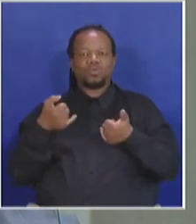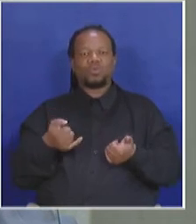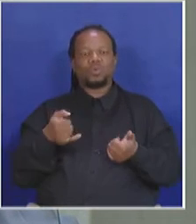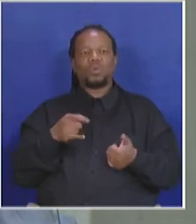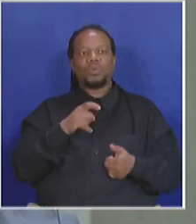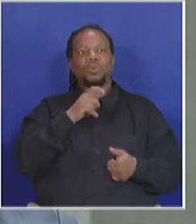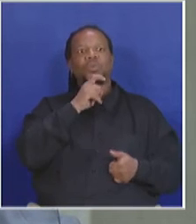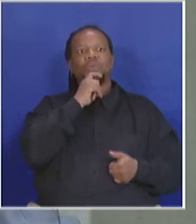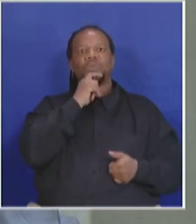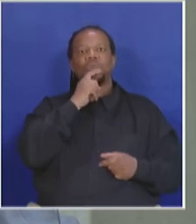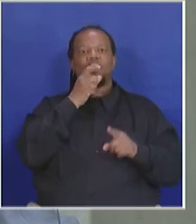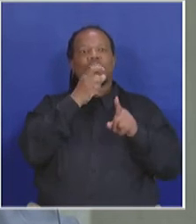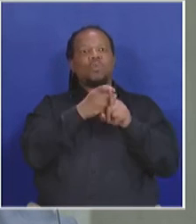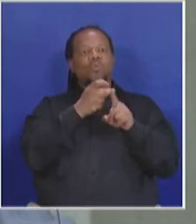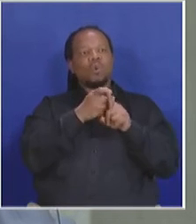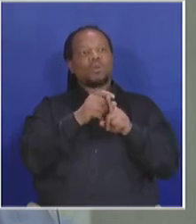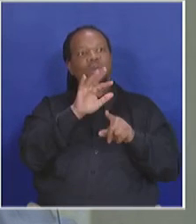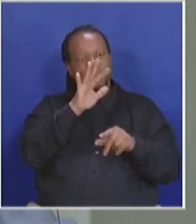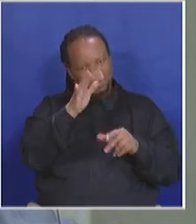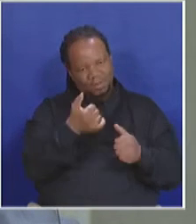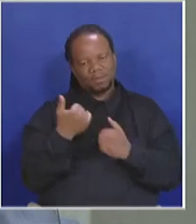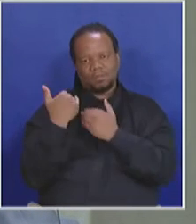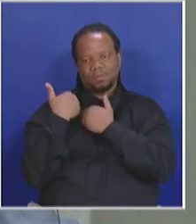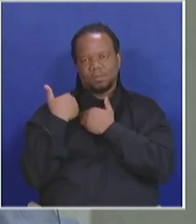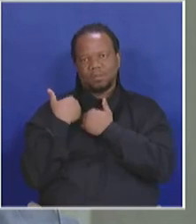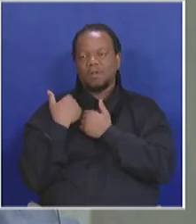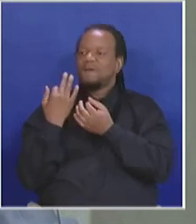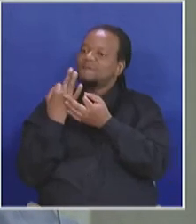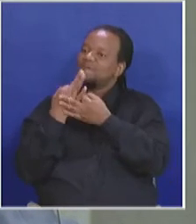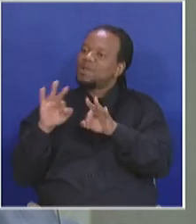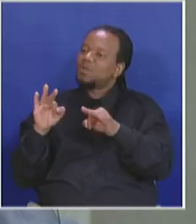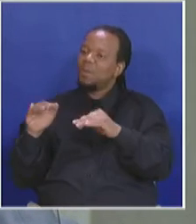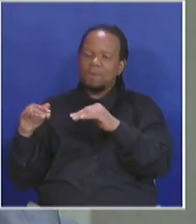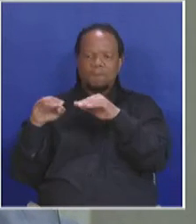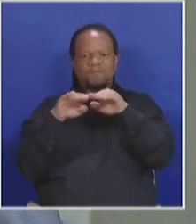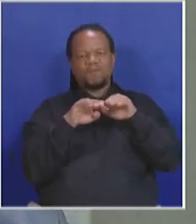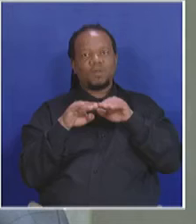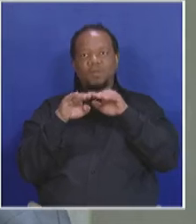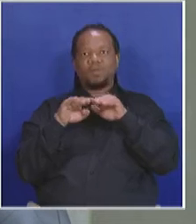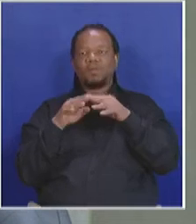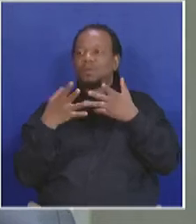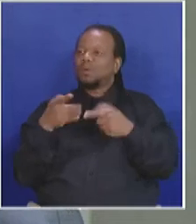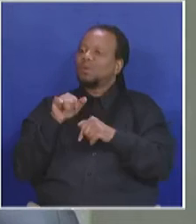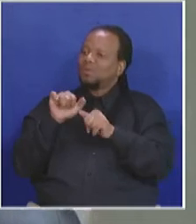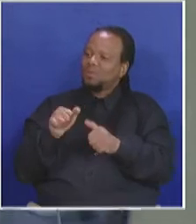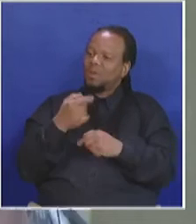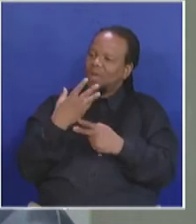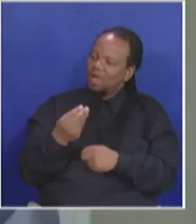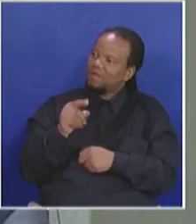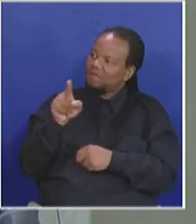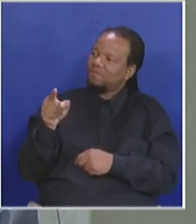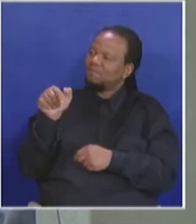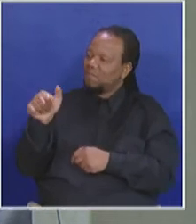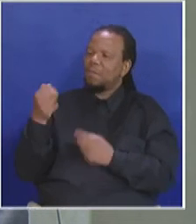taking responsibility for them. In the spirit of freedom, fairness, and opportunity, we owe it to the people who elected us to